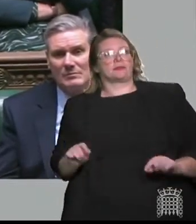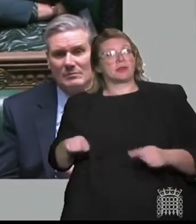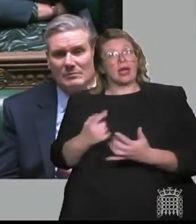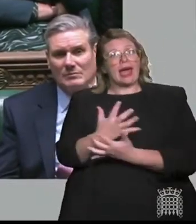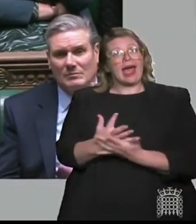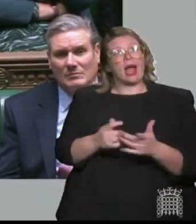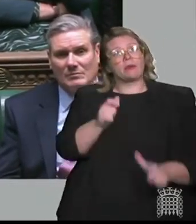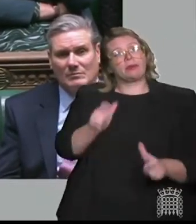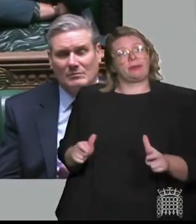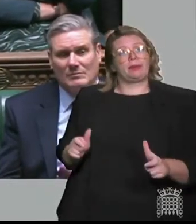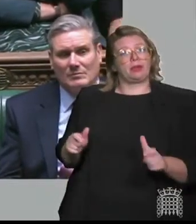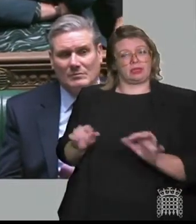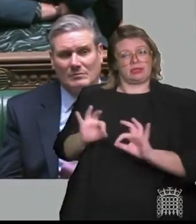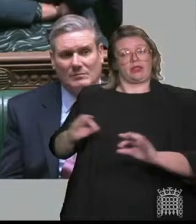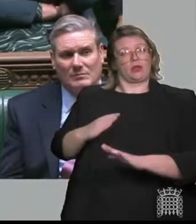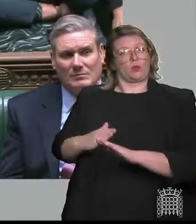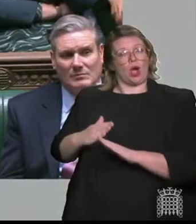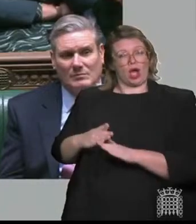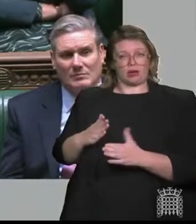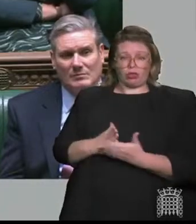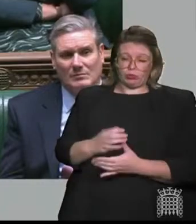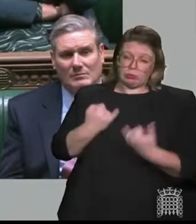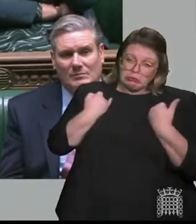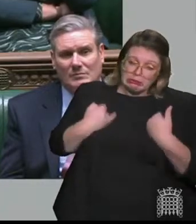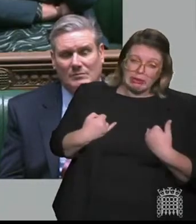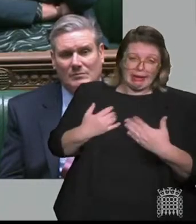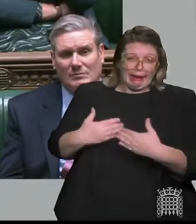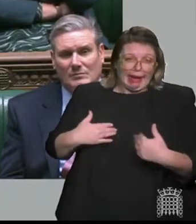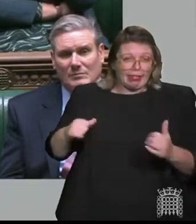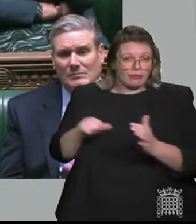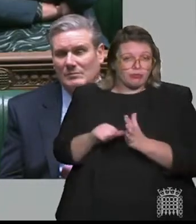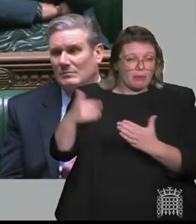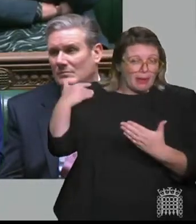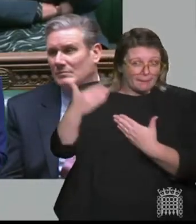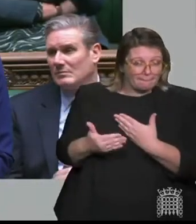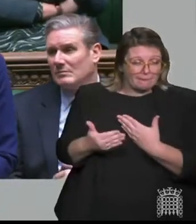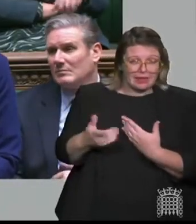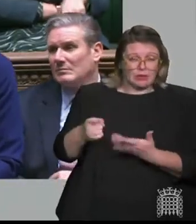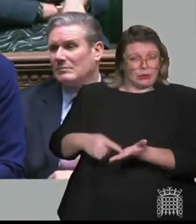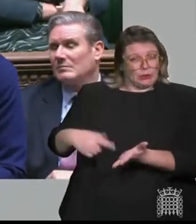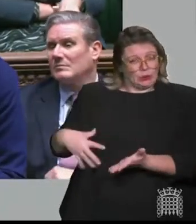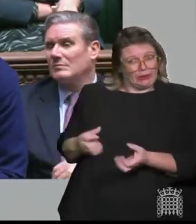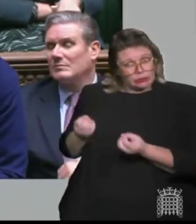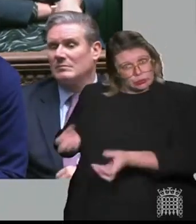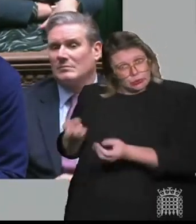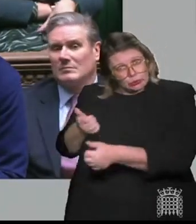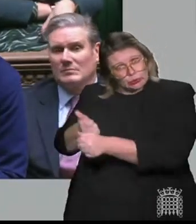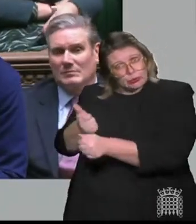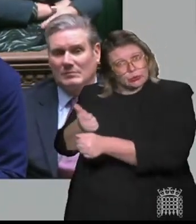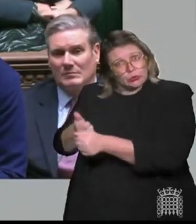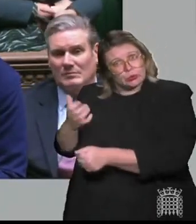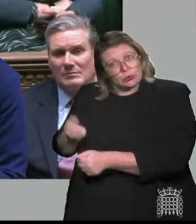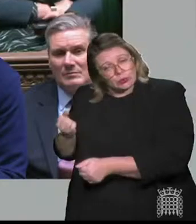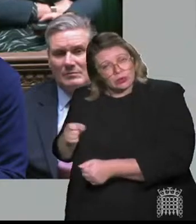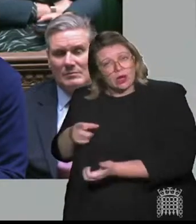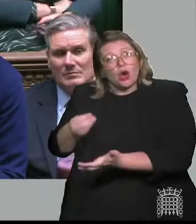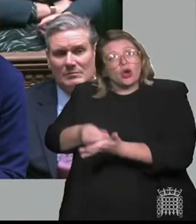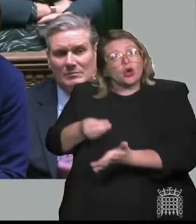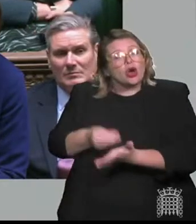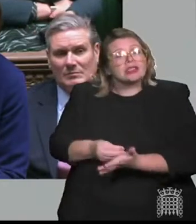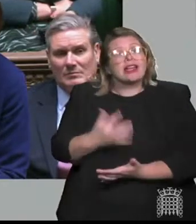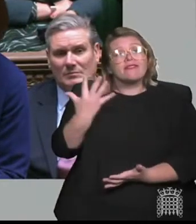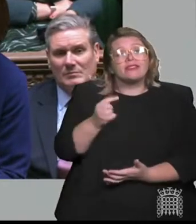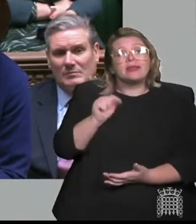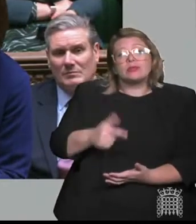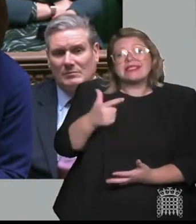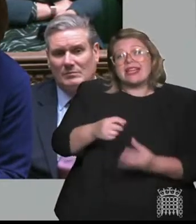out of the workforce due to long-term health issues costing the taxpayer a staggering £15.7